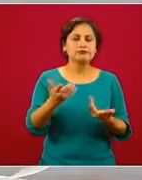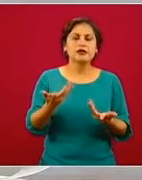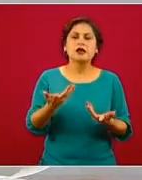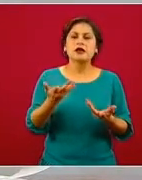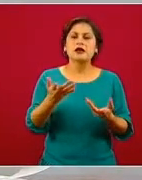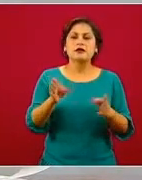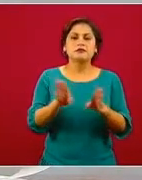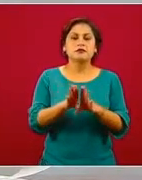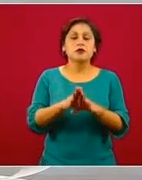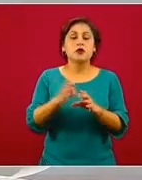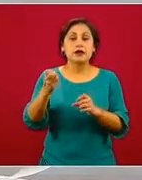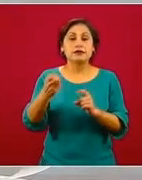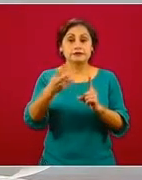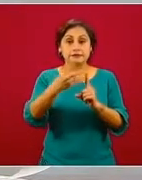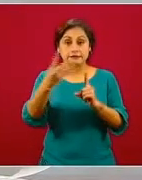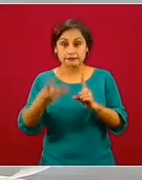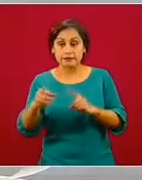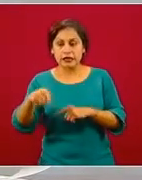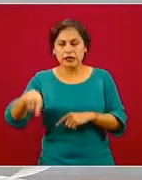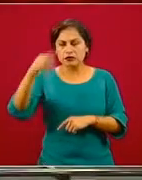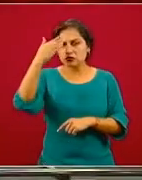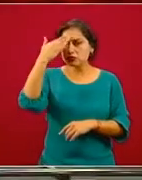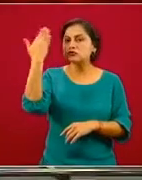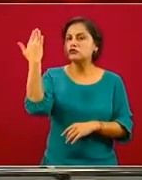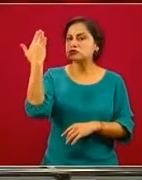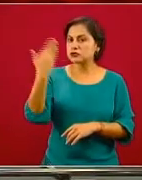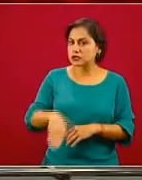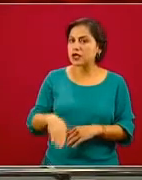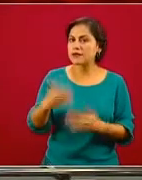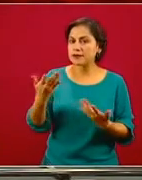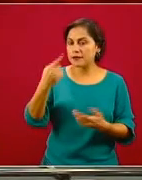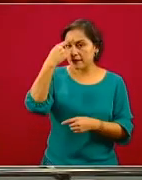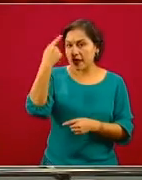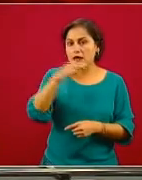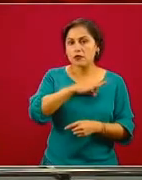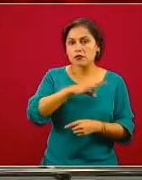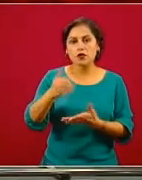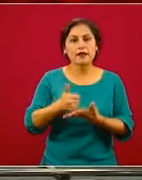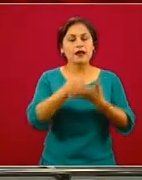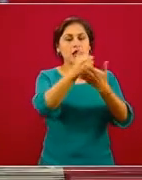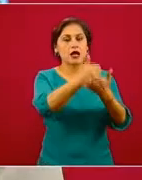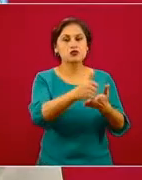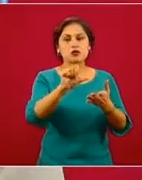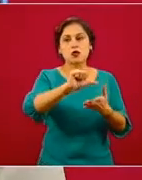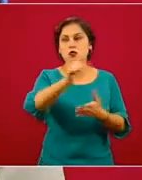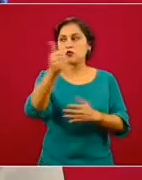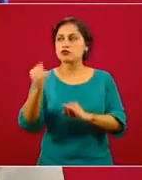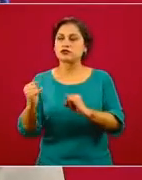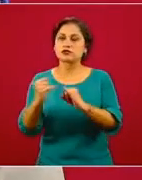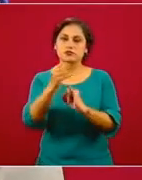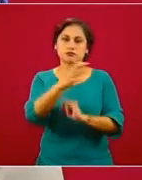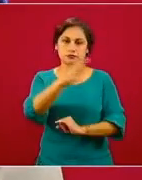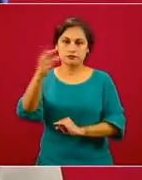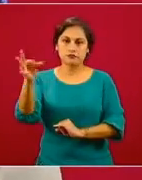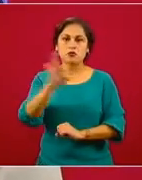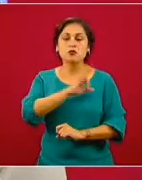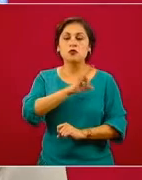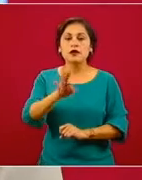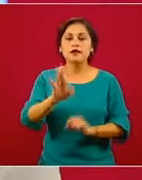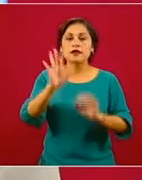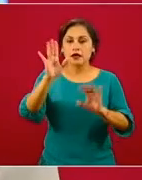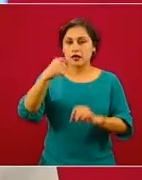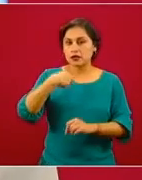gender normativity, and this has all been done in order to facilitate